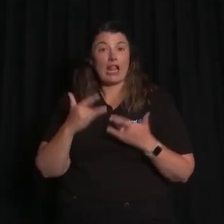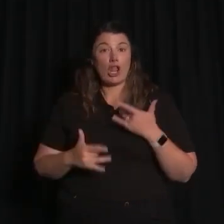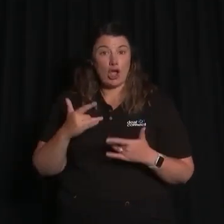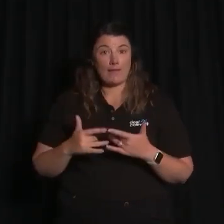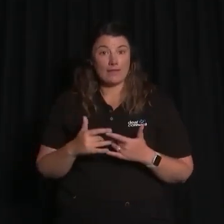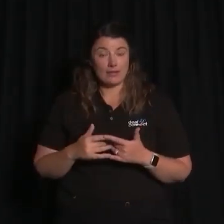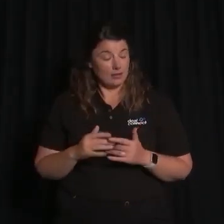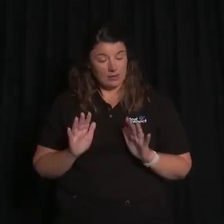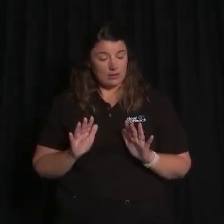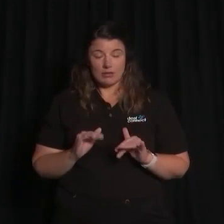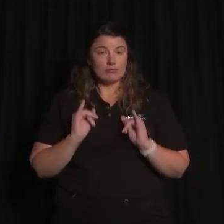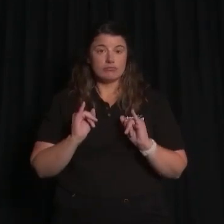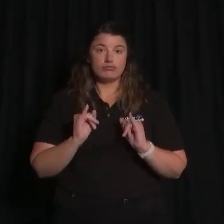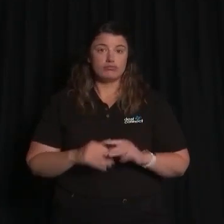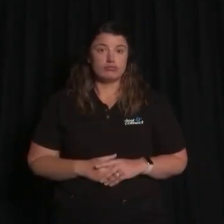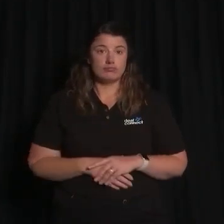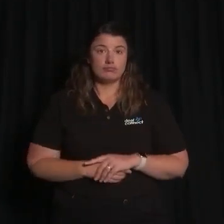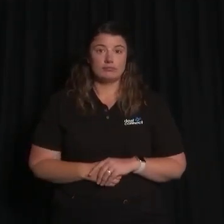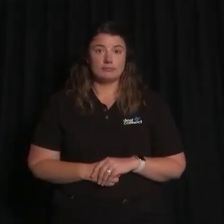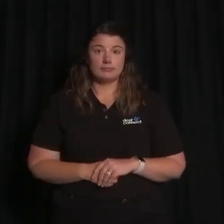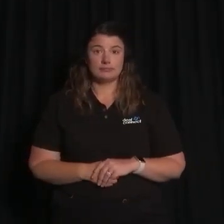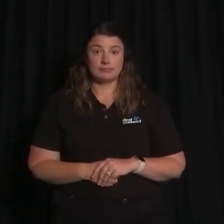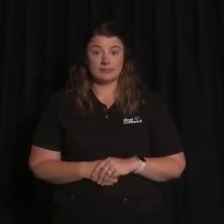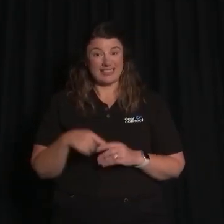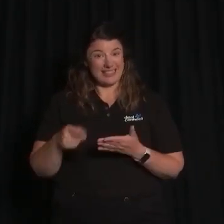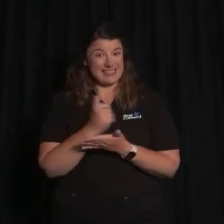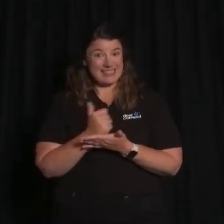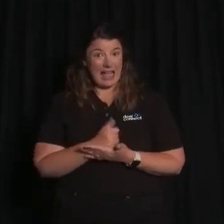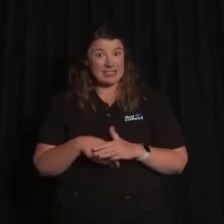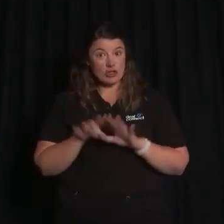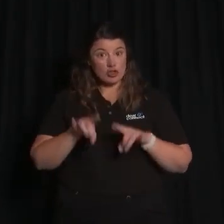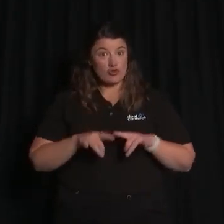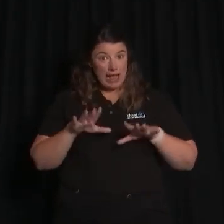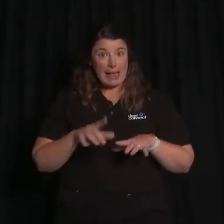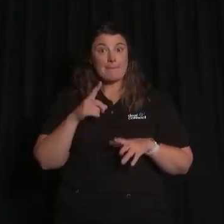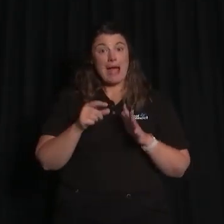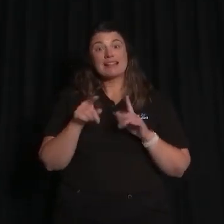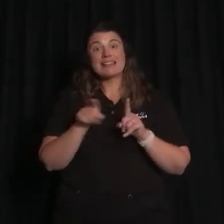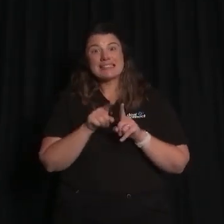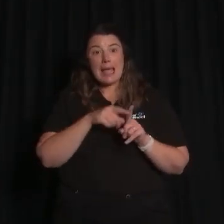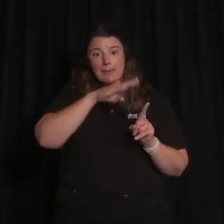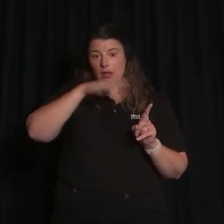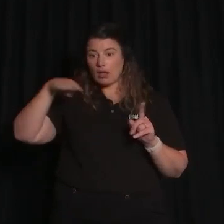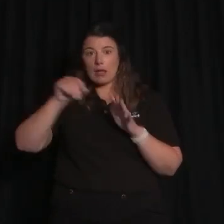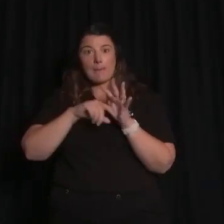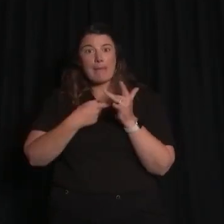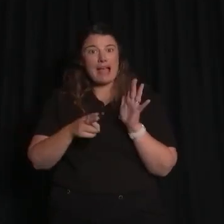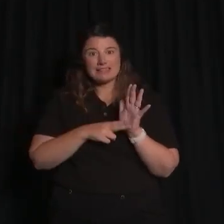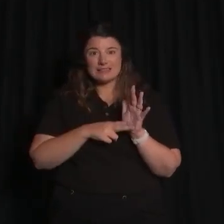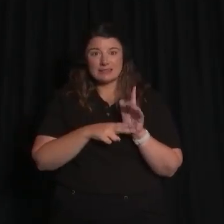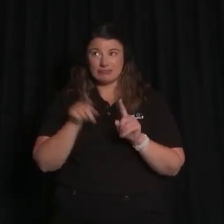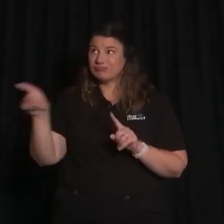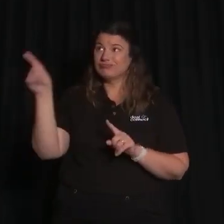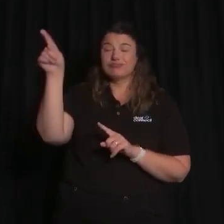absolutely staggering. And while, as I said, while these data are from Australia, I can tell you that same pattern around how different parts